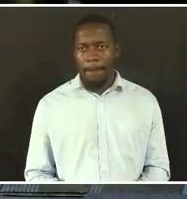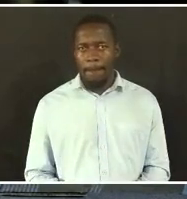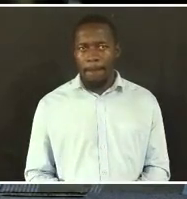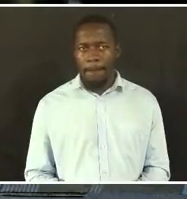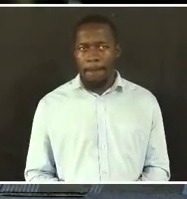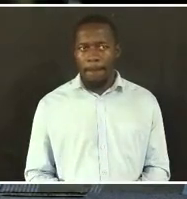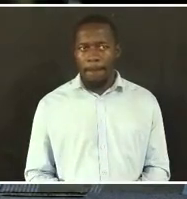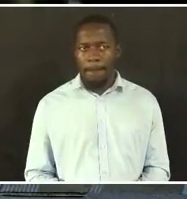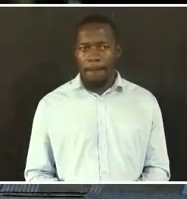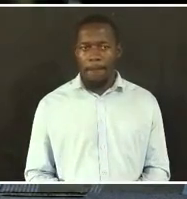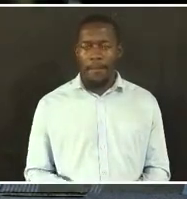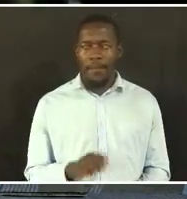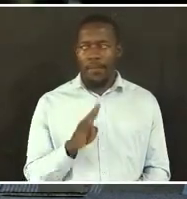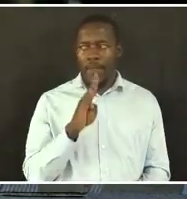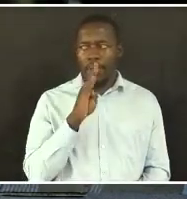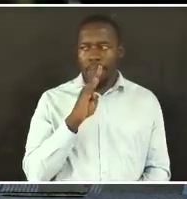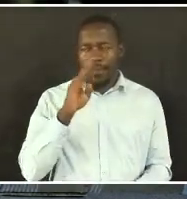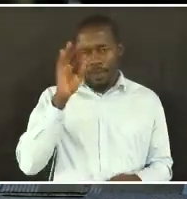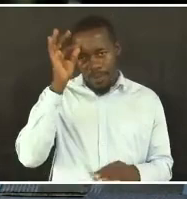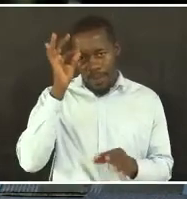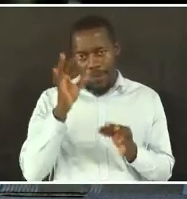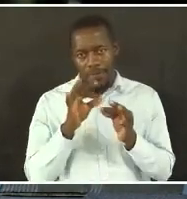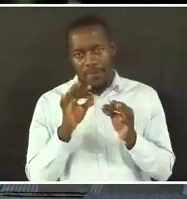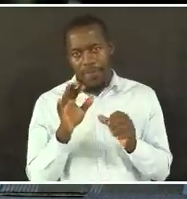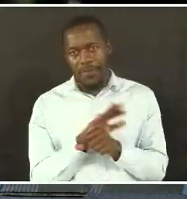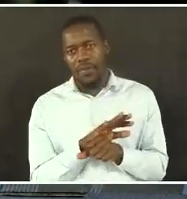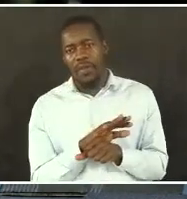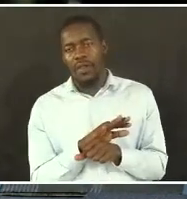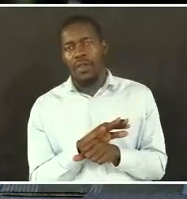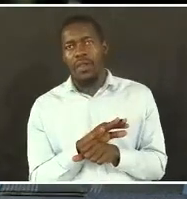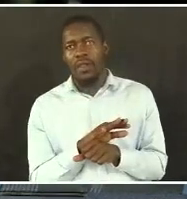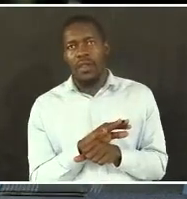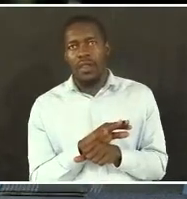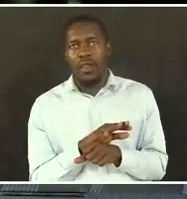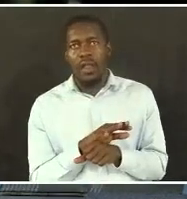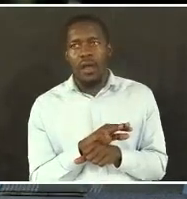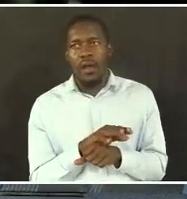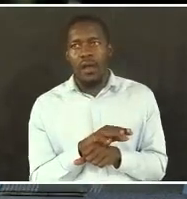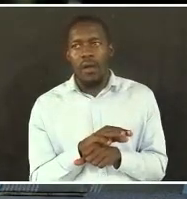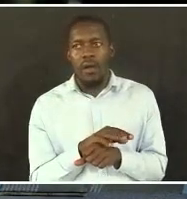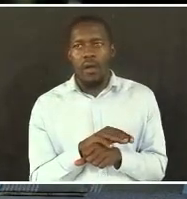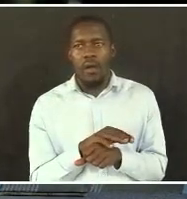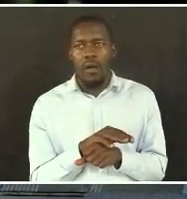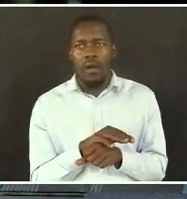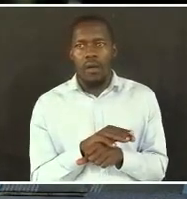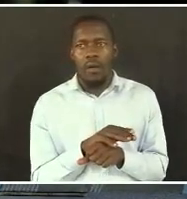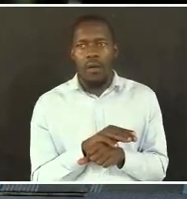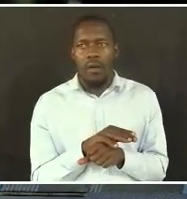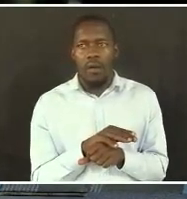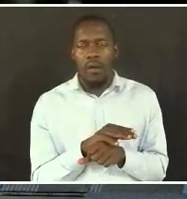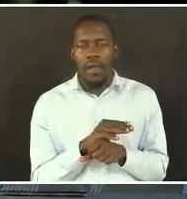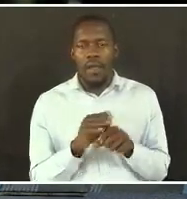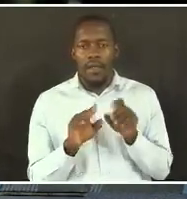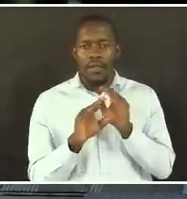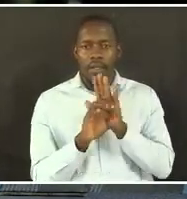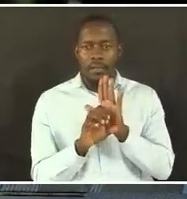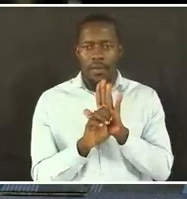being loyal. If a patient confides in you, and there are things they have told you not to